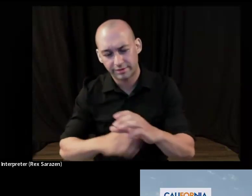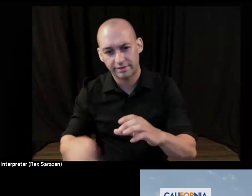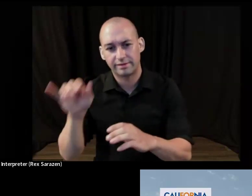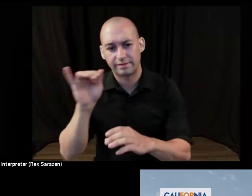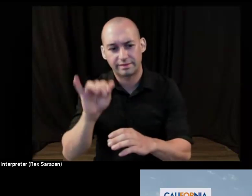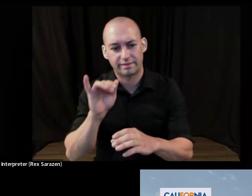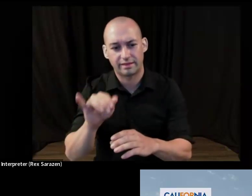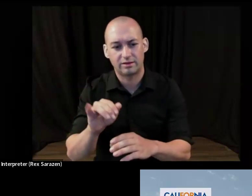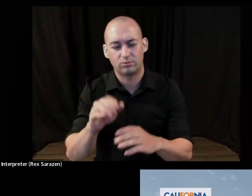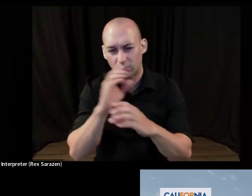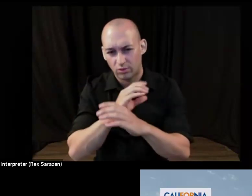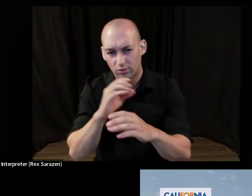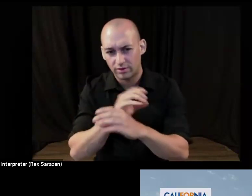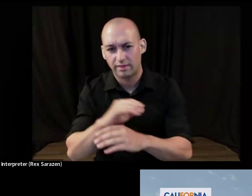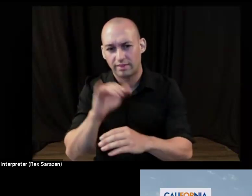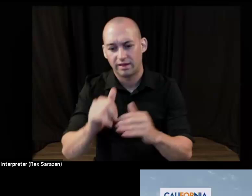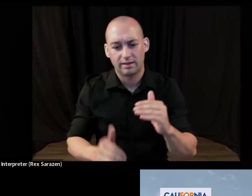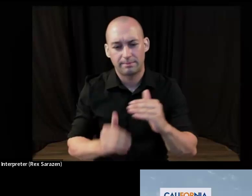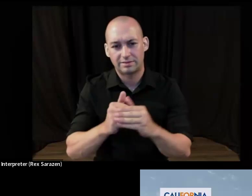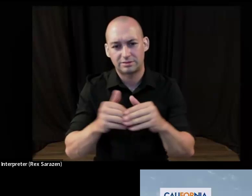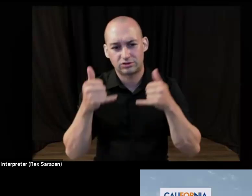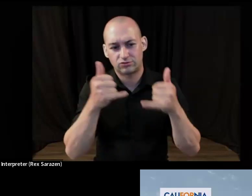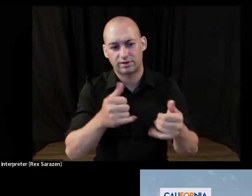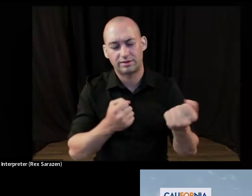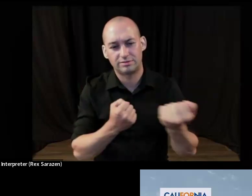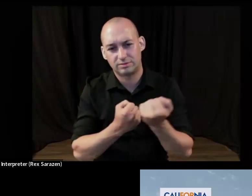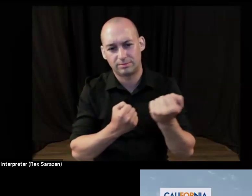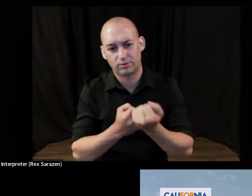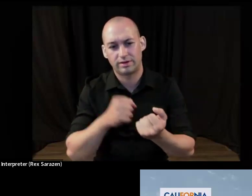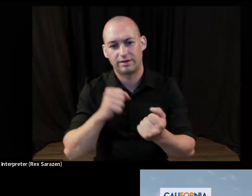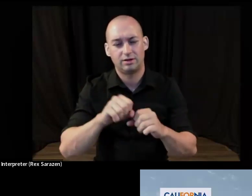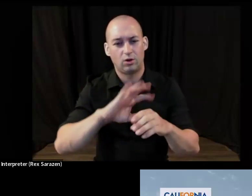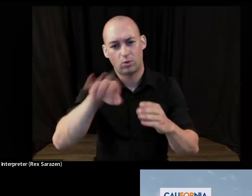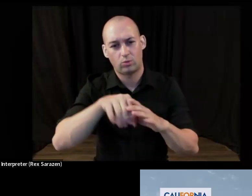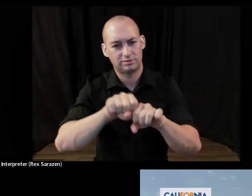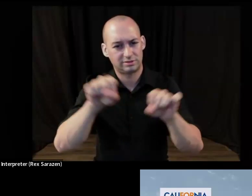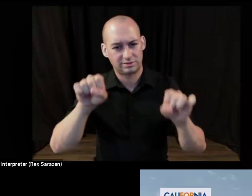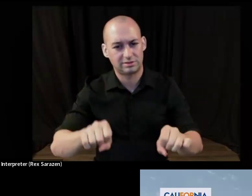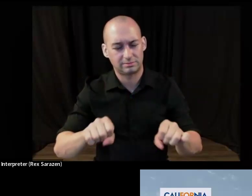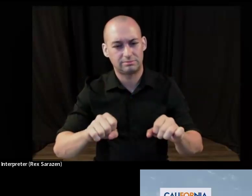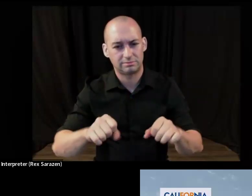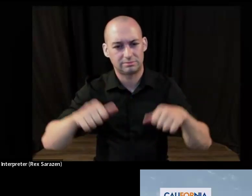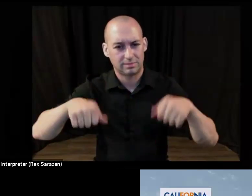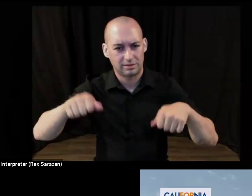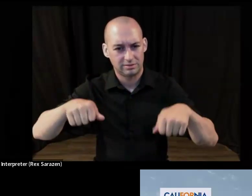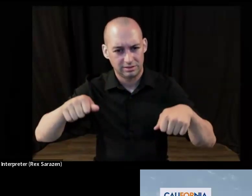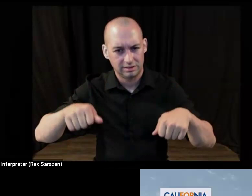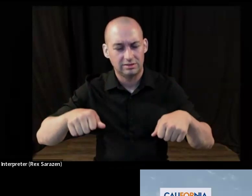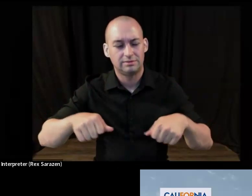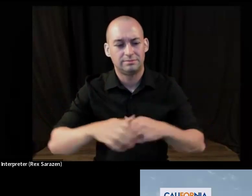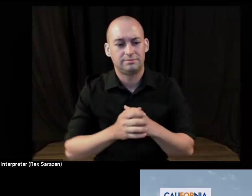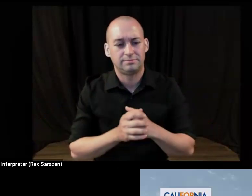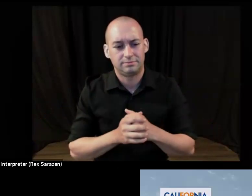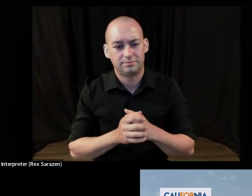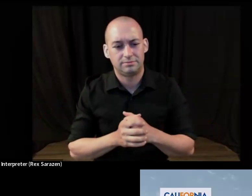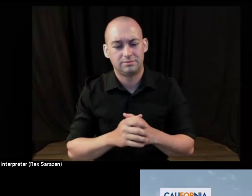really looking at the capacity grant to help support ecosystem capacity across the nation, I think, or not across the